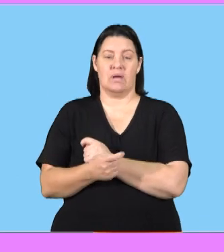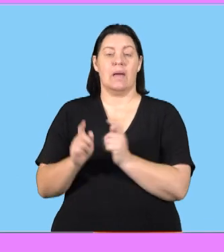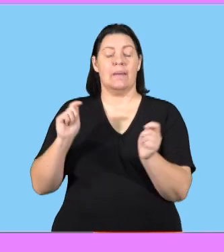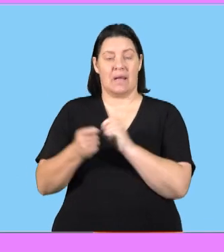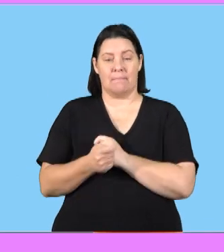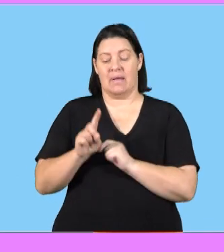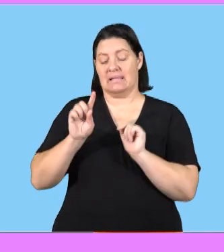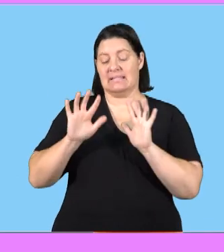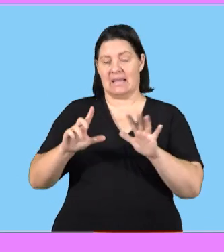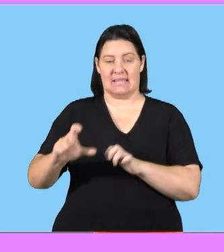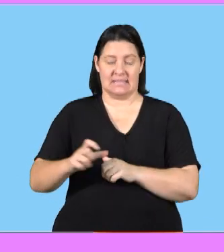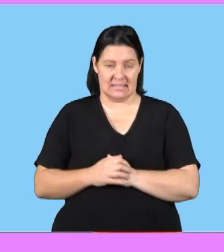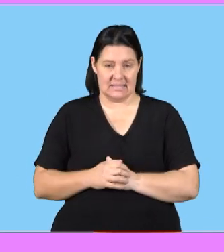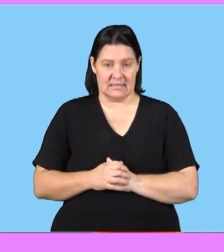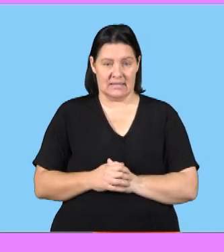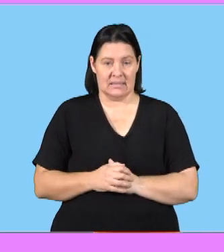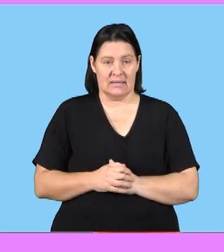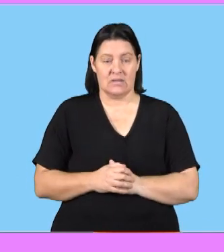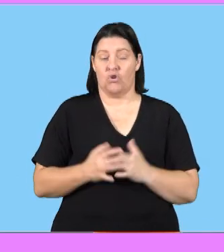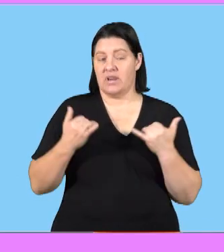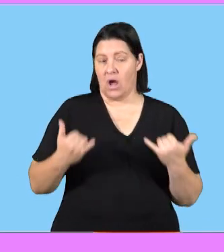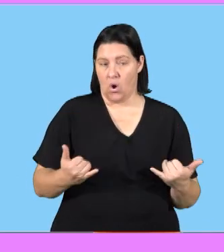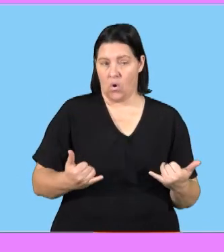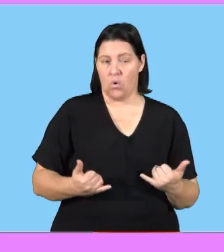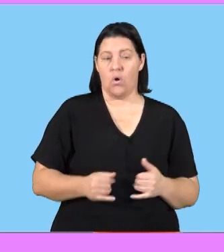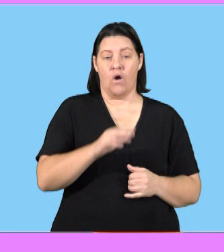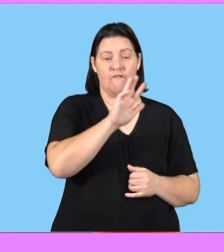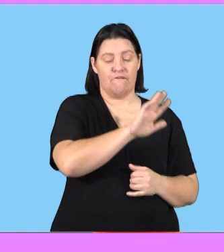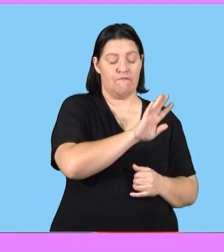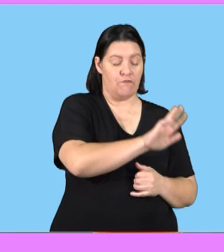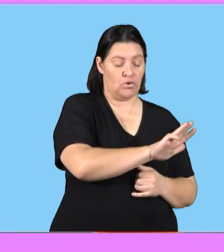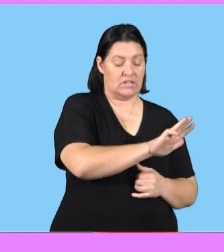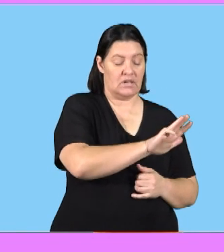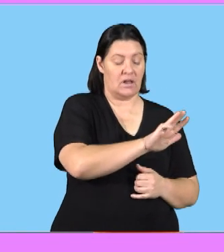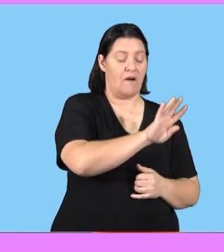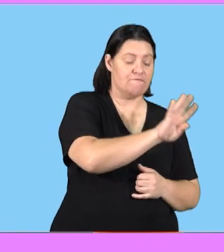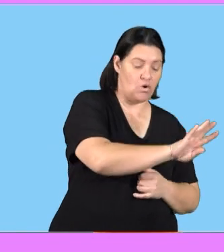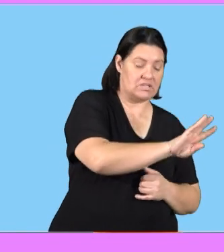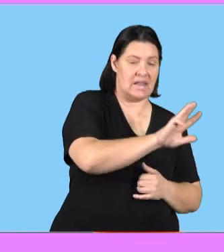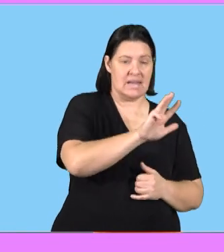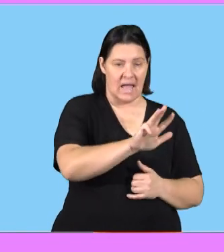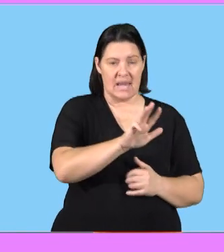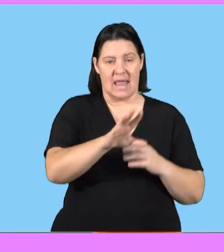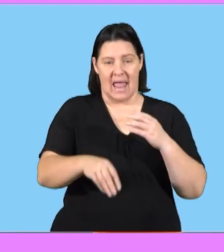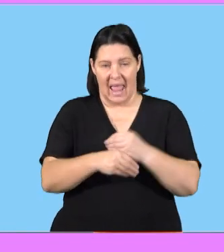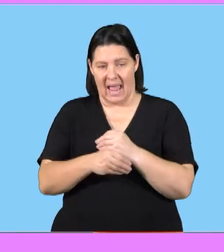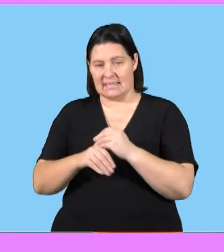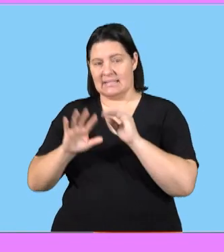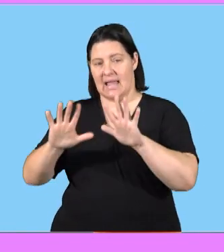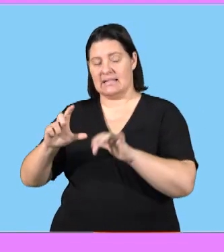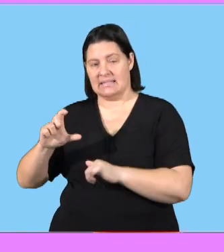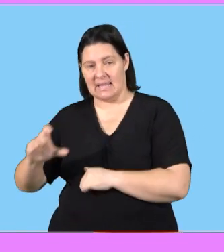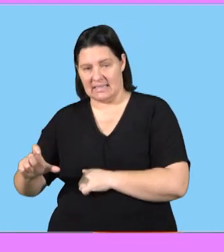it becomes a 10 cent. So now if we take 49 rand and we add it to the 10